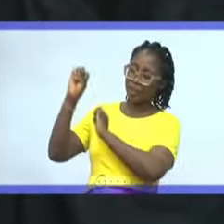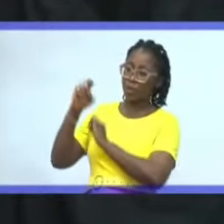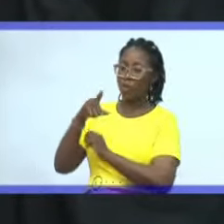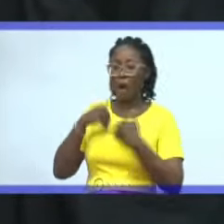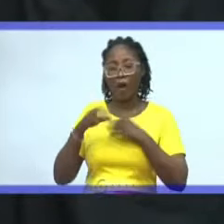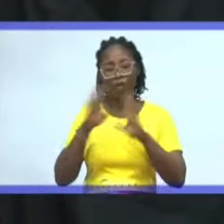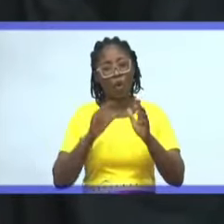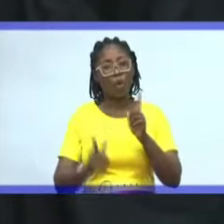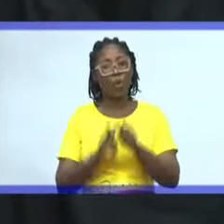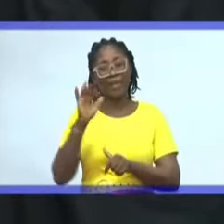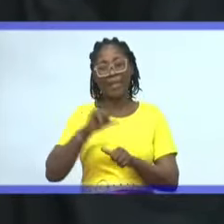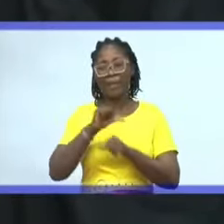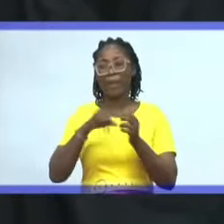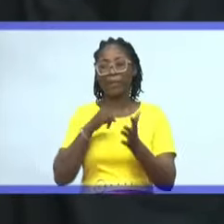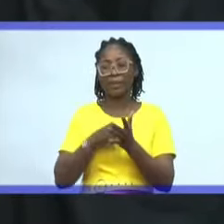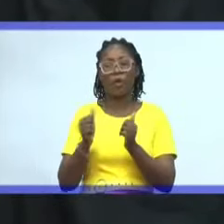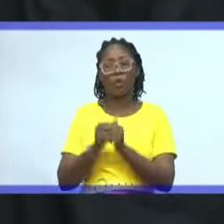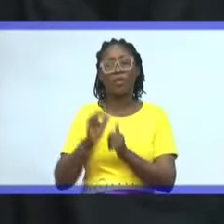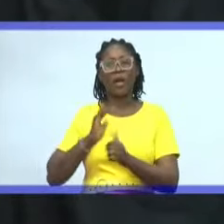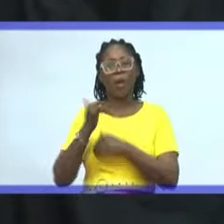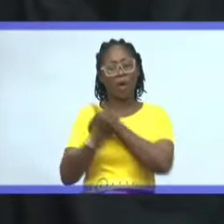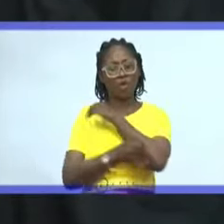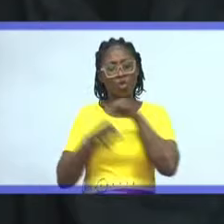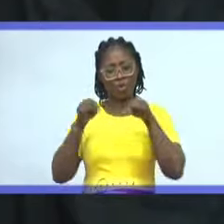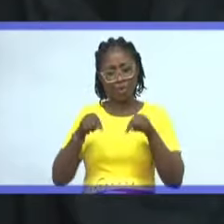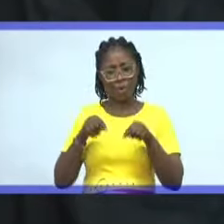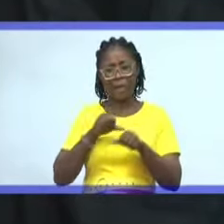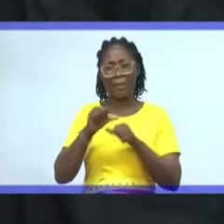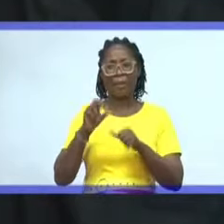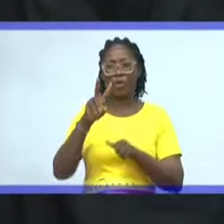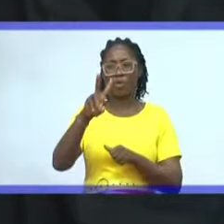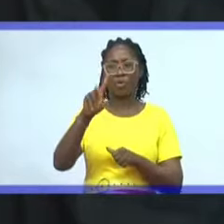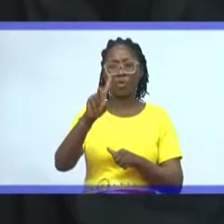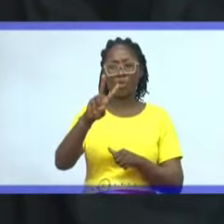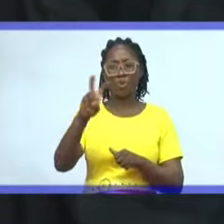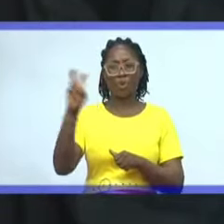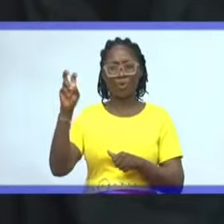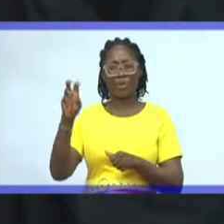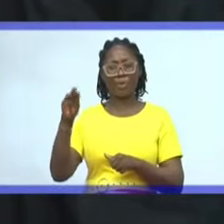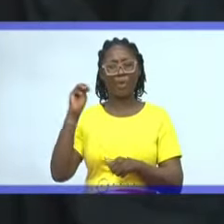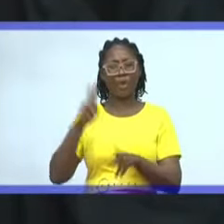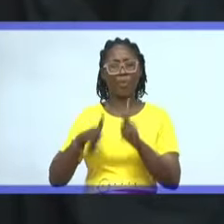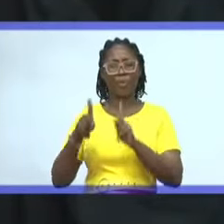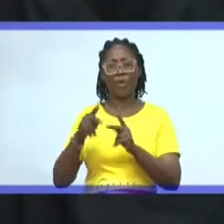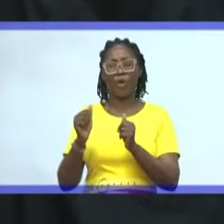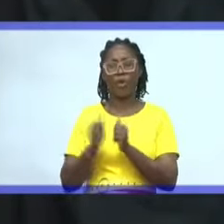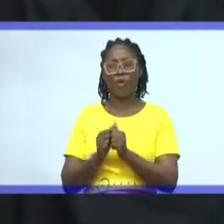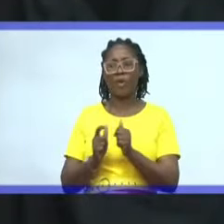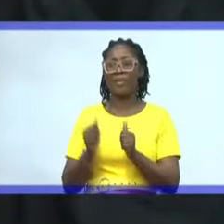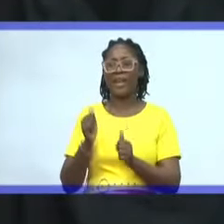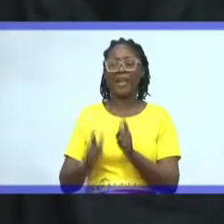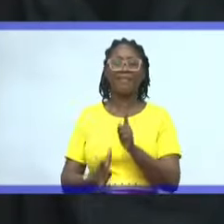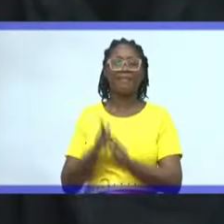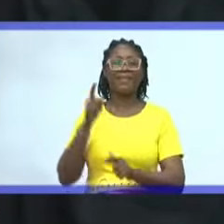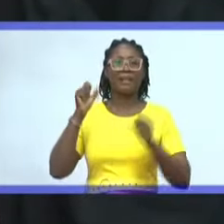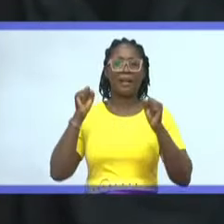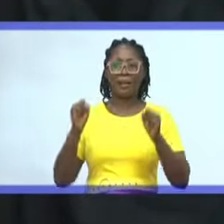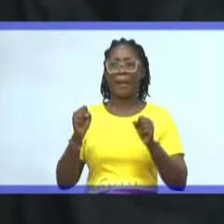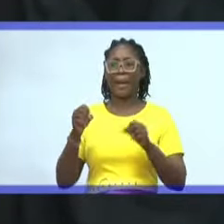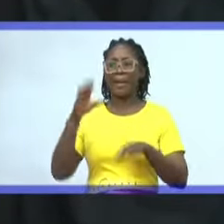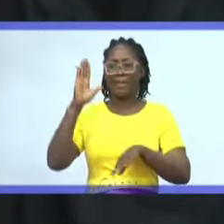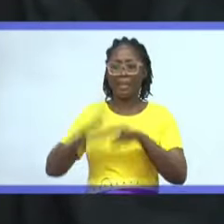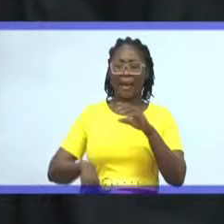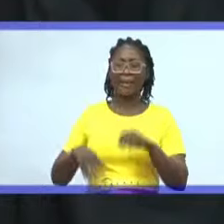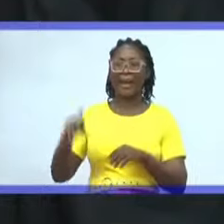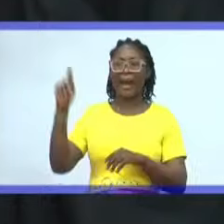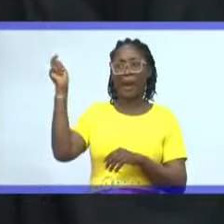have today, a country of about 200 million population, with a far bigger economic potential than Ghana, Cote d'Ivoire,